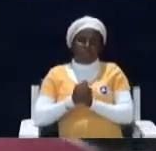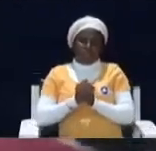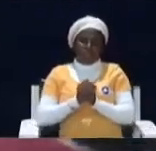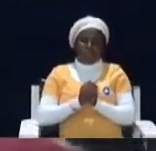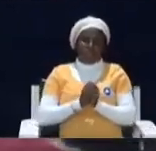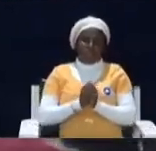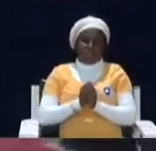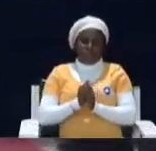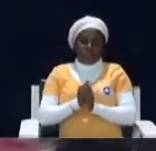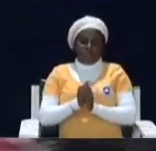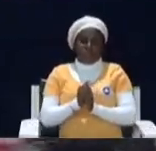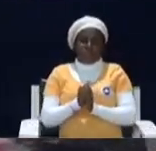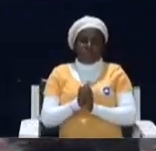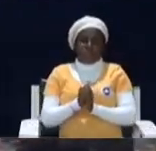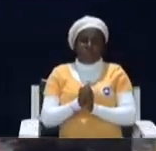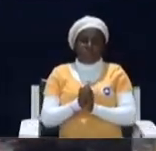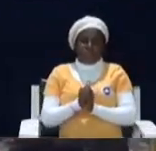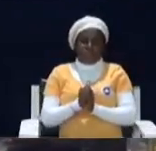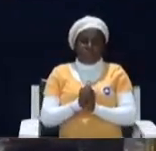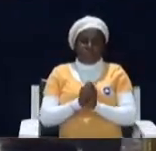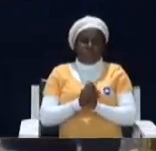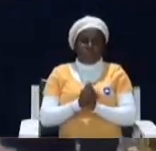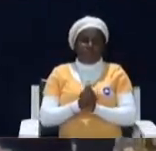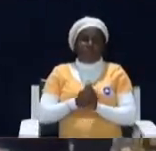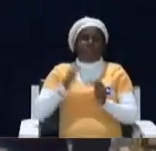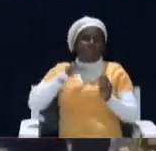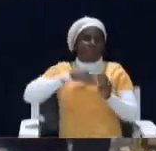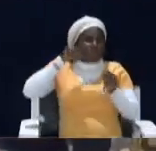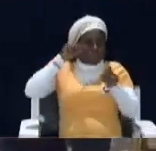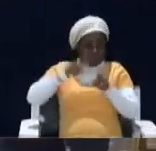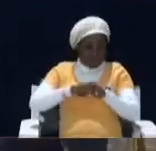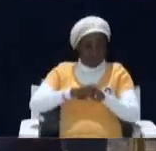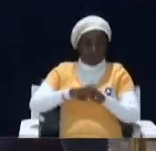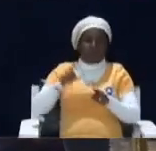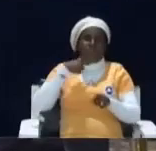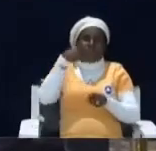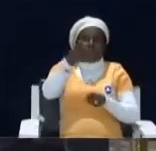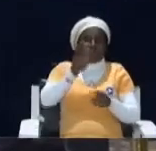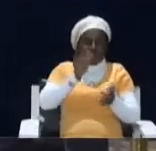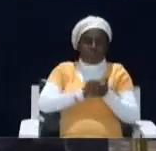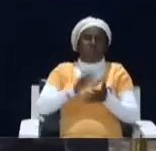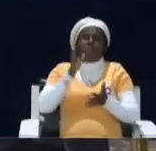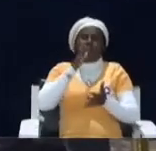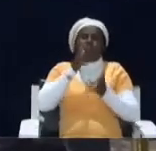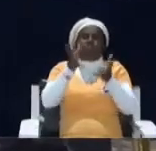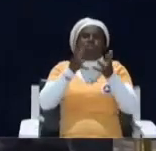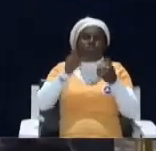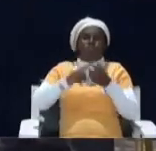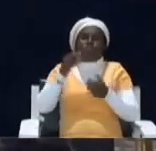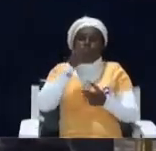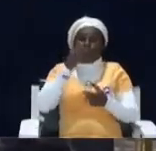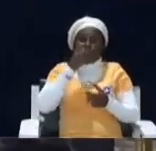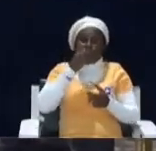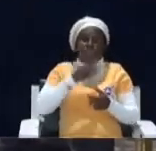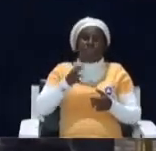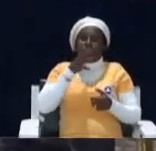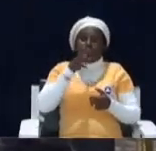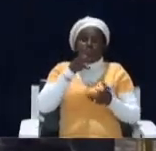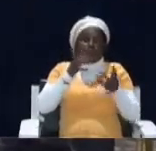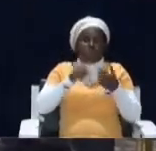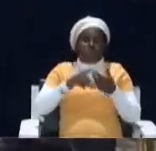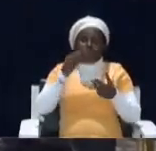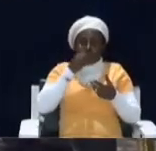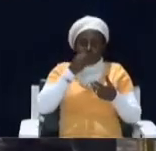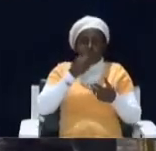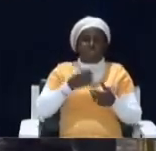She said, my sister told me, she said, Mommy want to eat. Said she want to eat. I begin